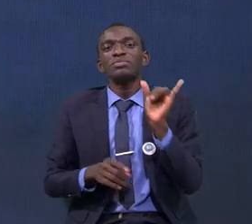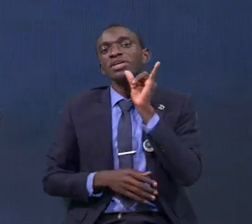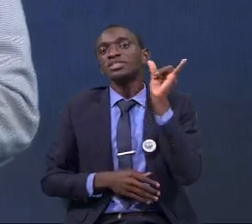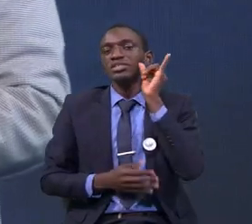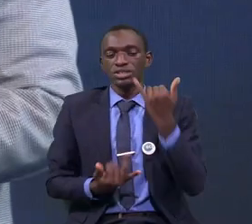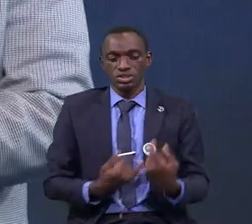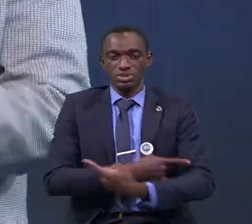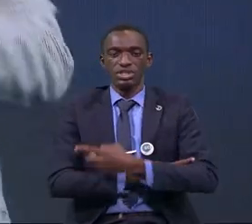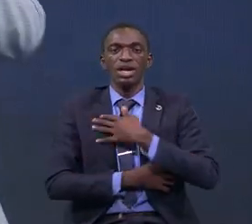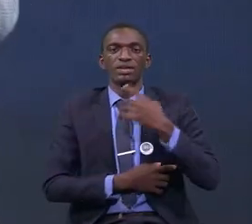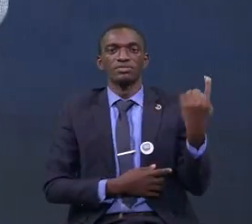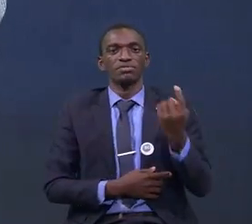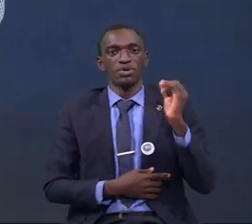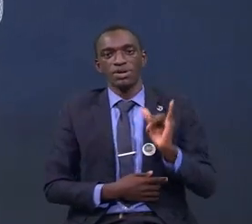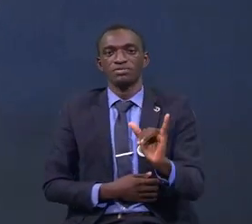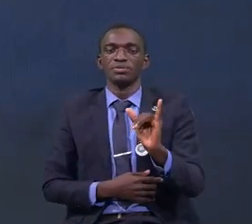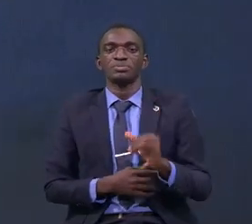forever.